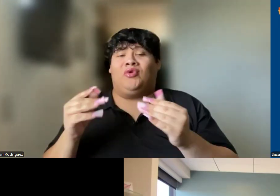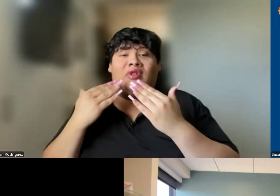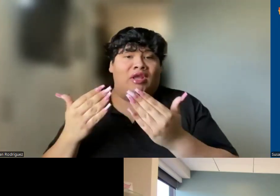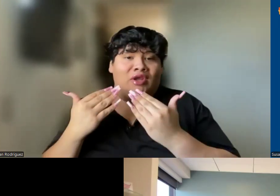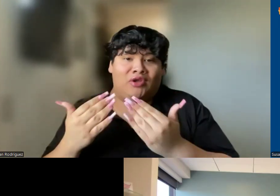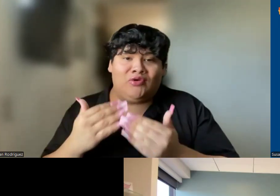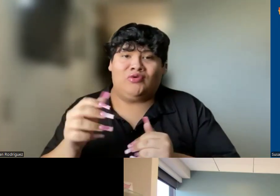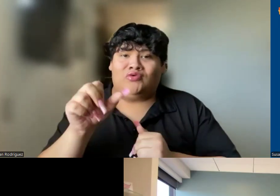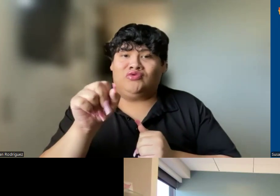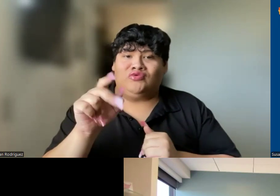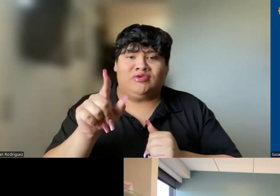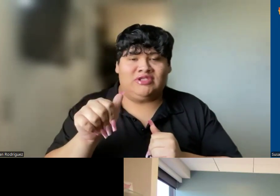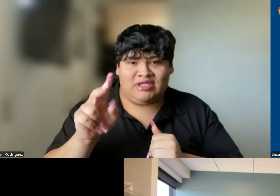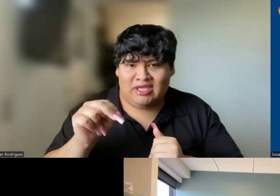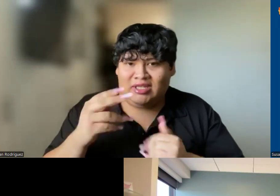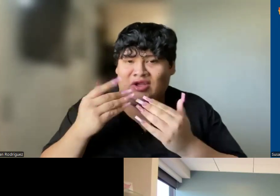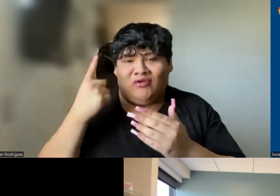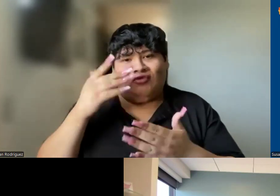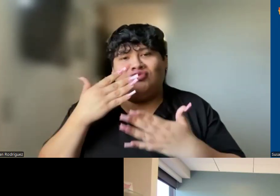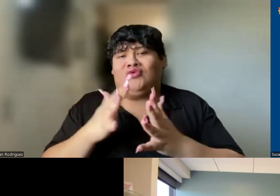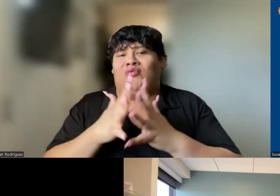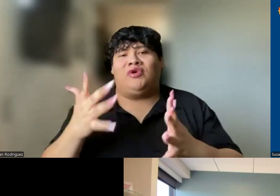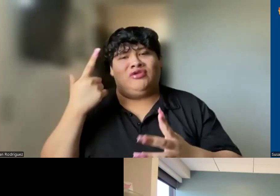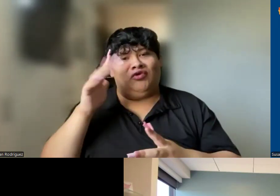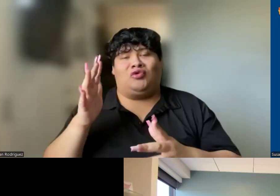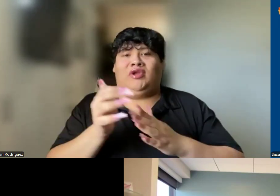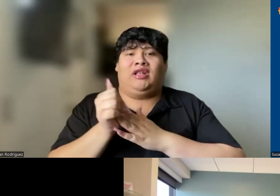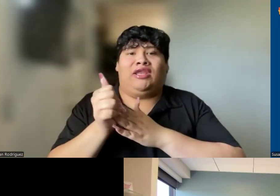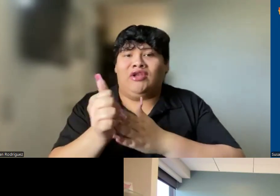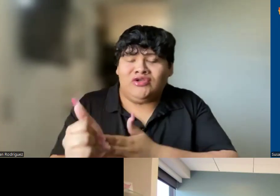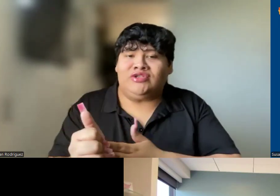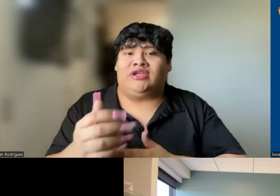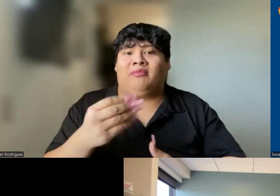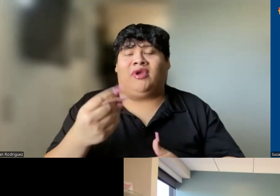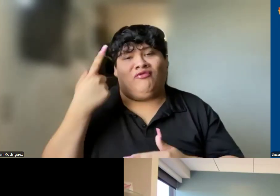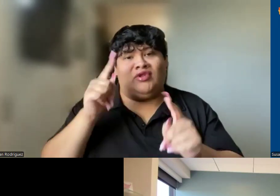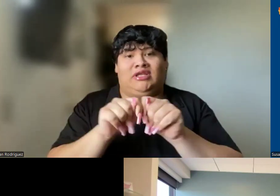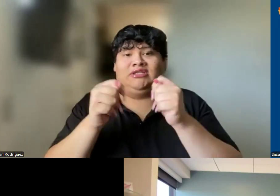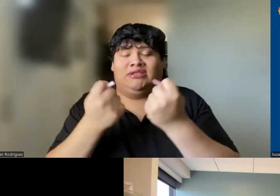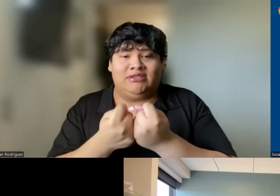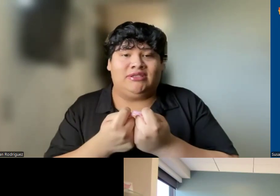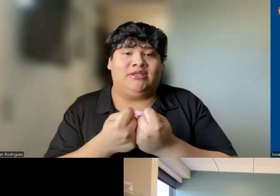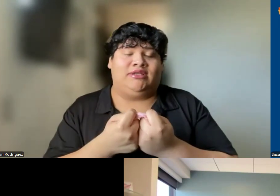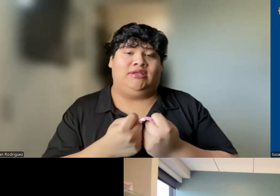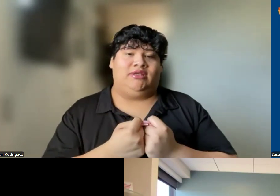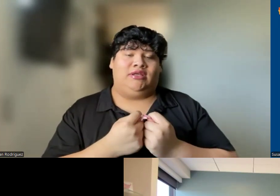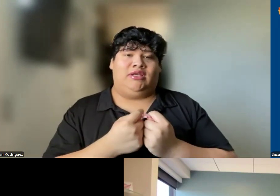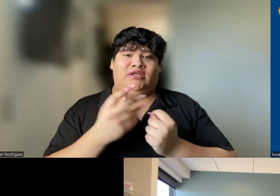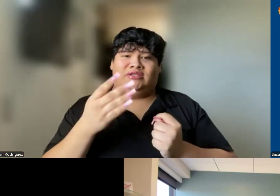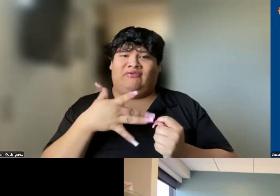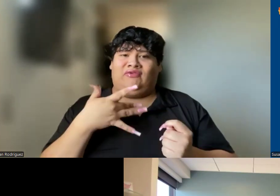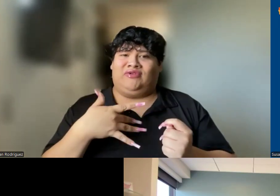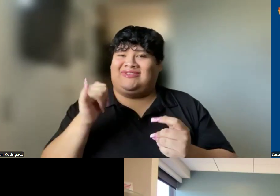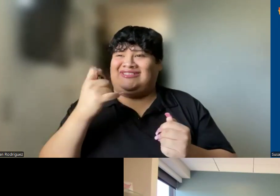so much, Susan, and gratitude for your leadership and for the team. It just seems like it